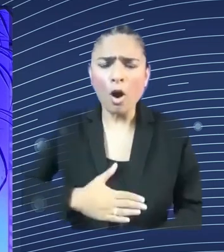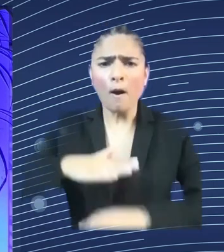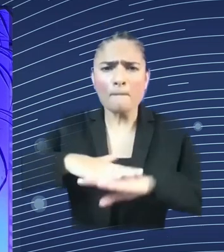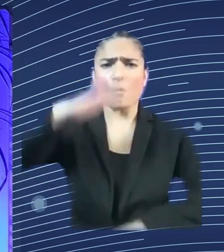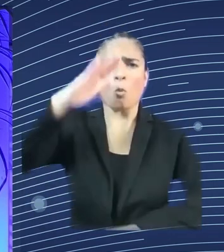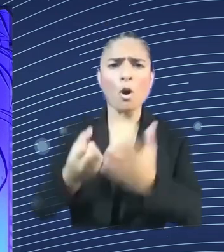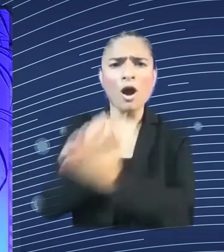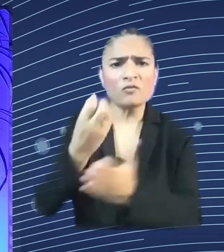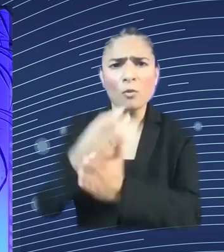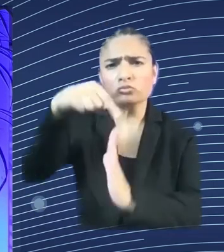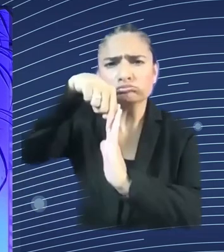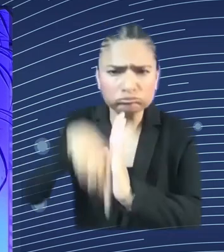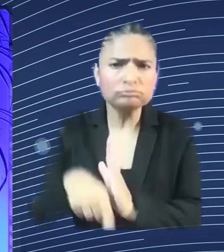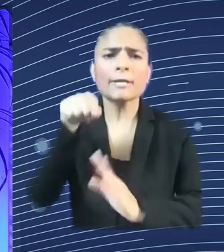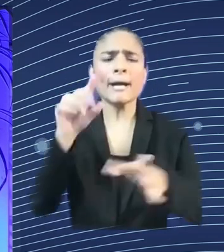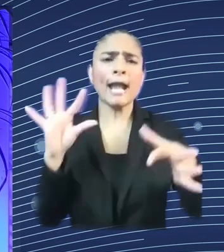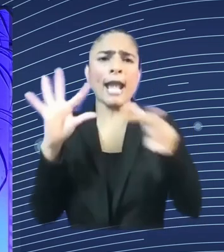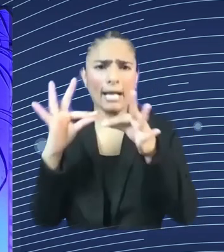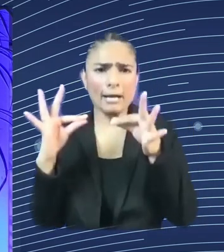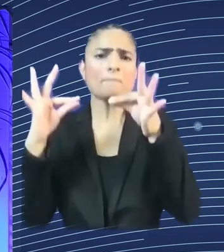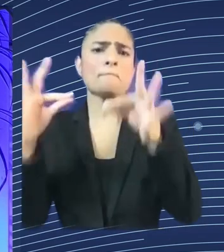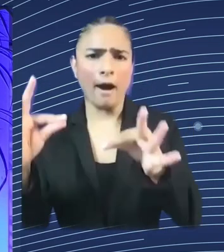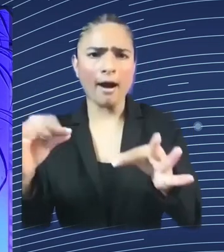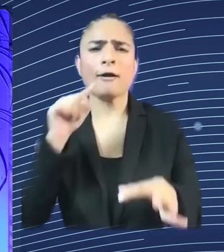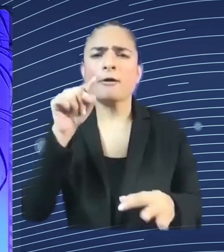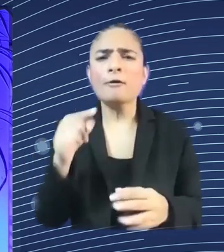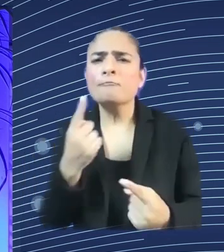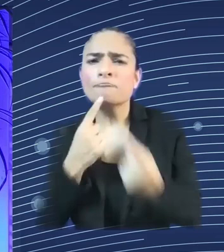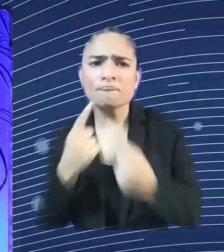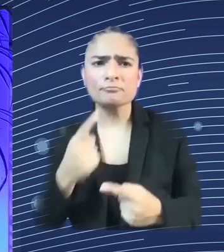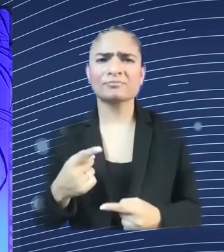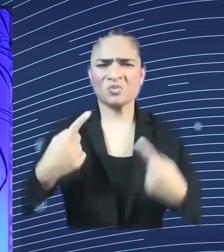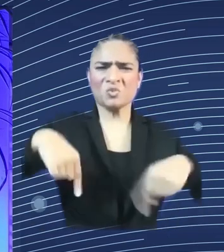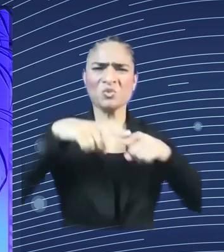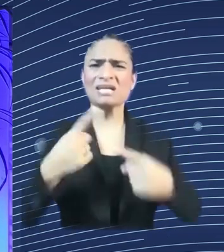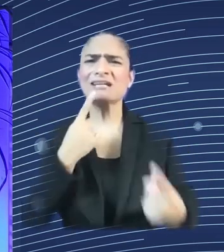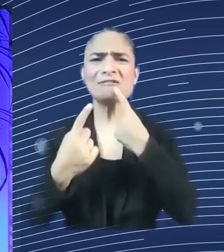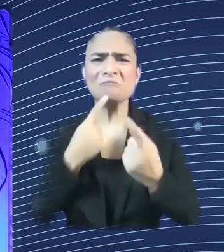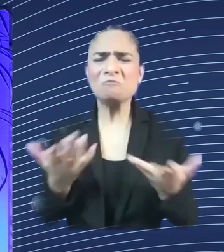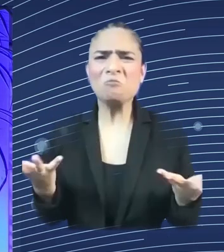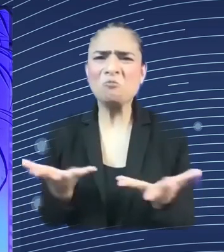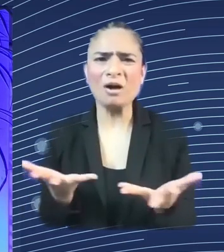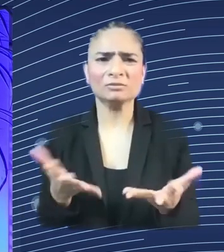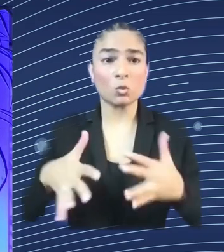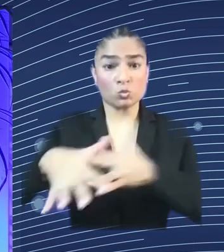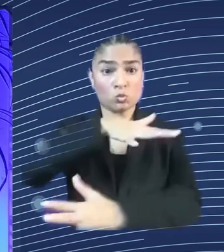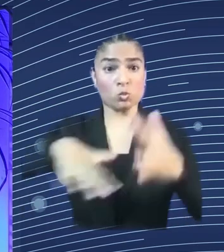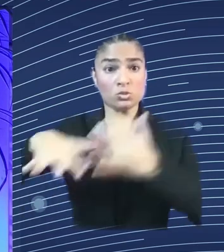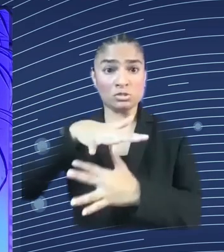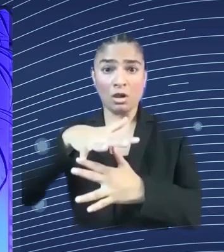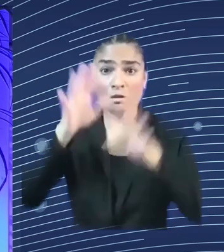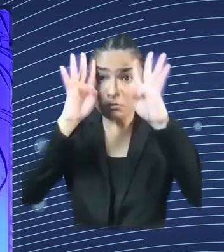we design, use, and monitor artificial intelligence with a collaborative approach. involving all